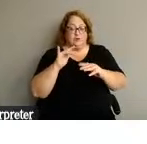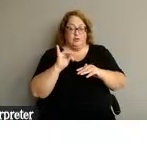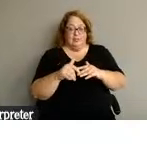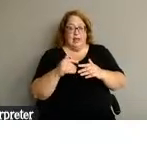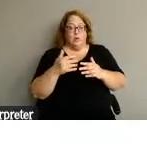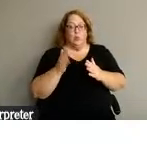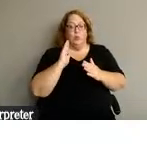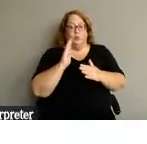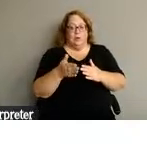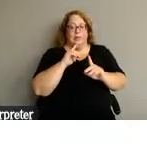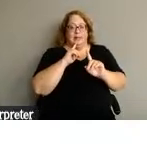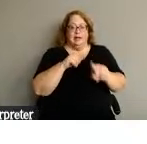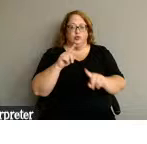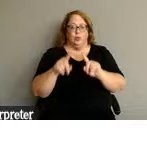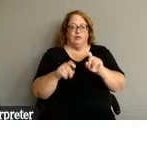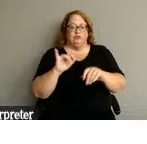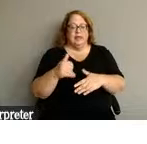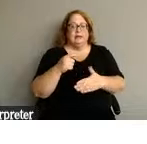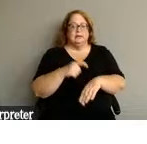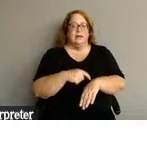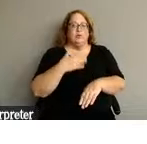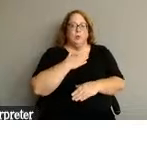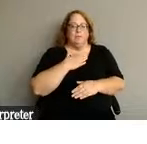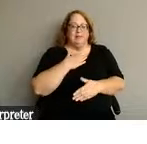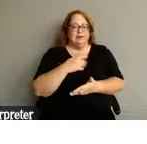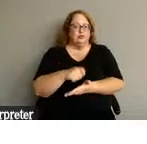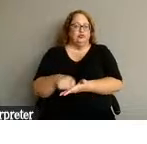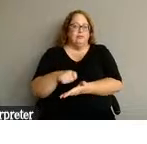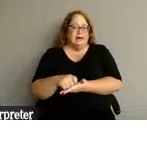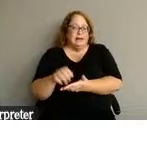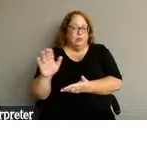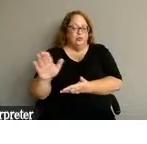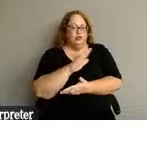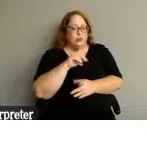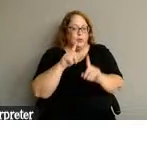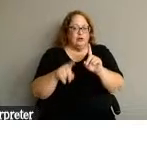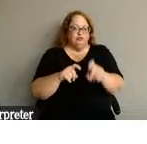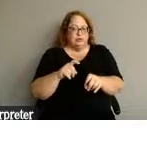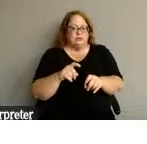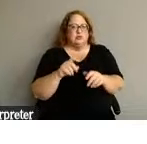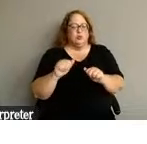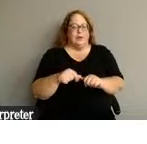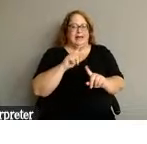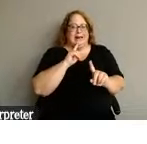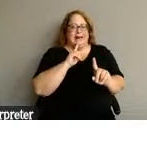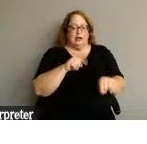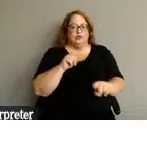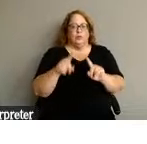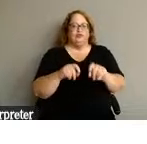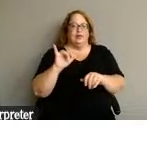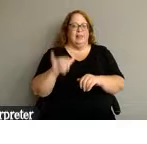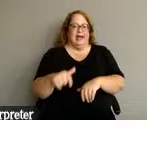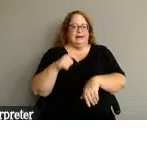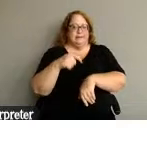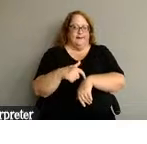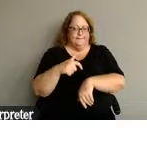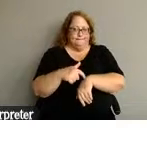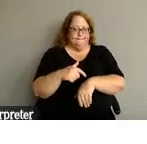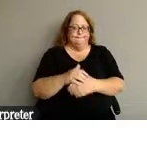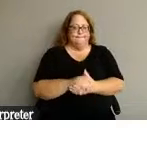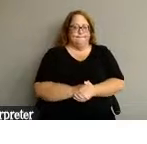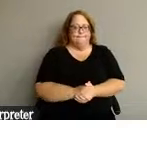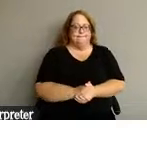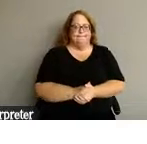will take all questions at that time. So please be sure to capture all of your questions so that we can take those questions at that particular point in